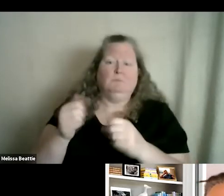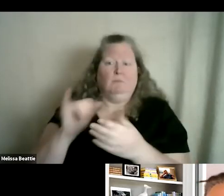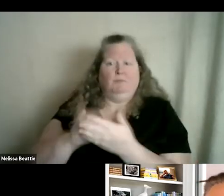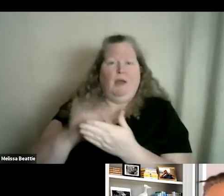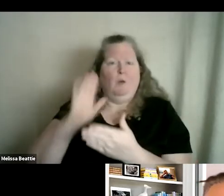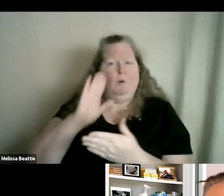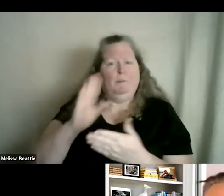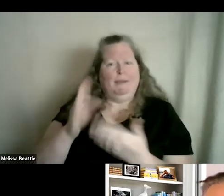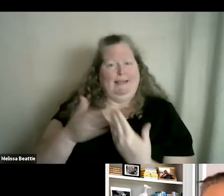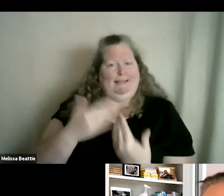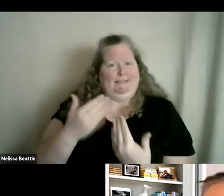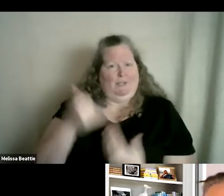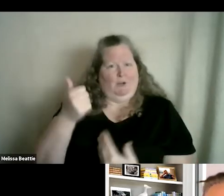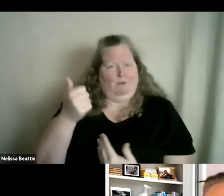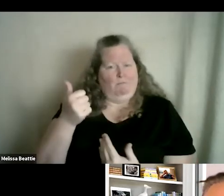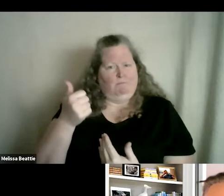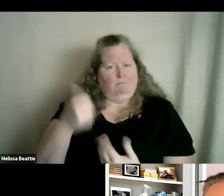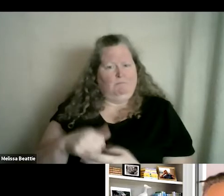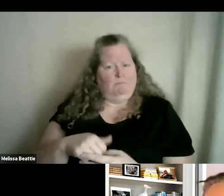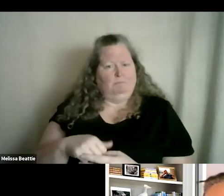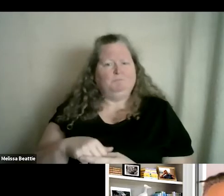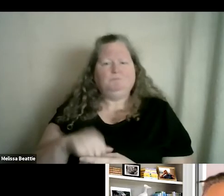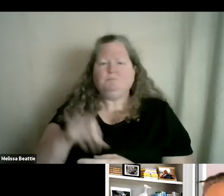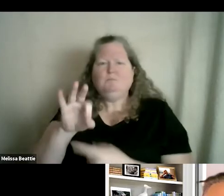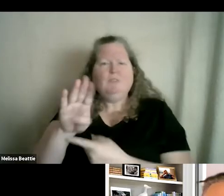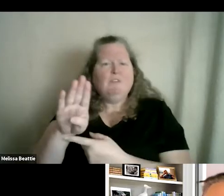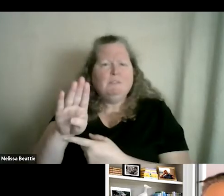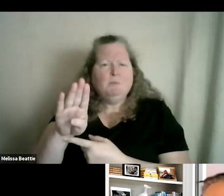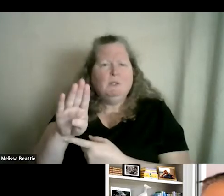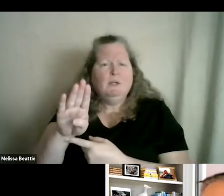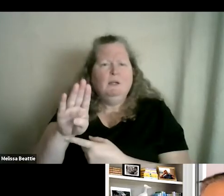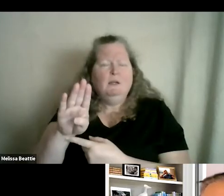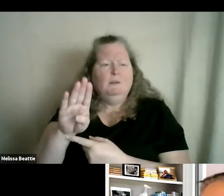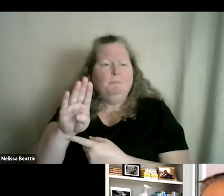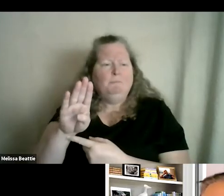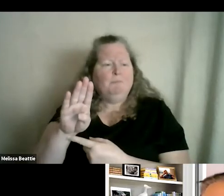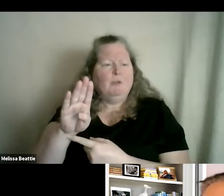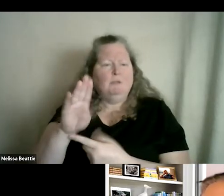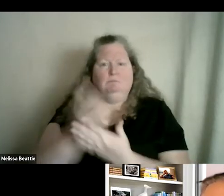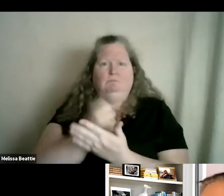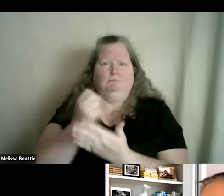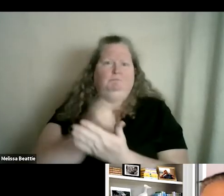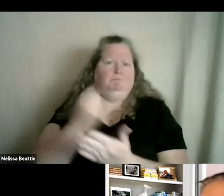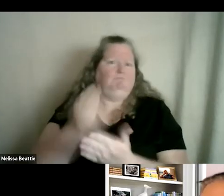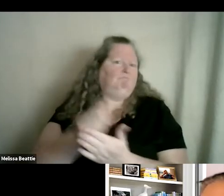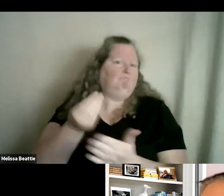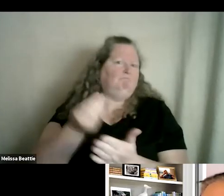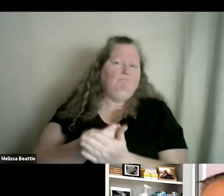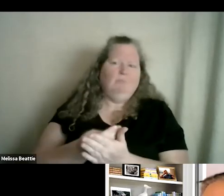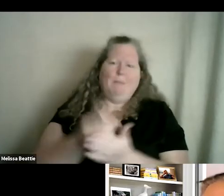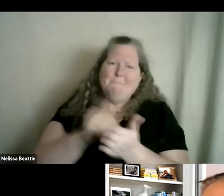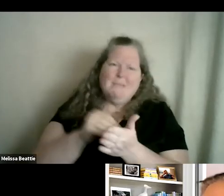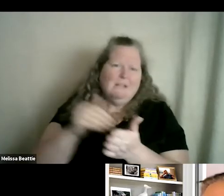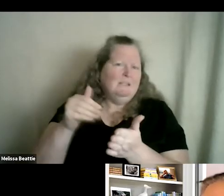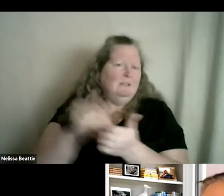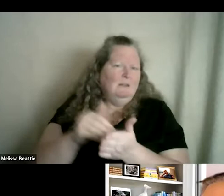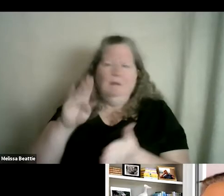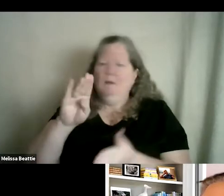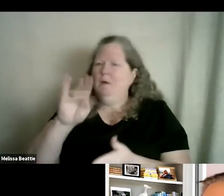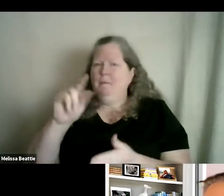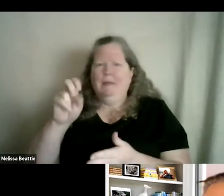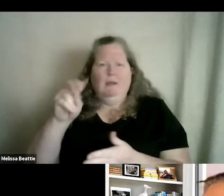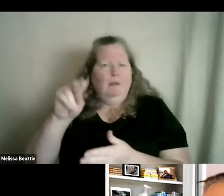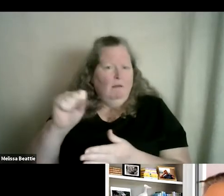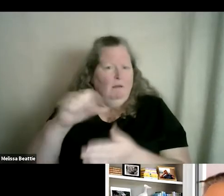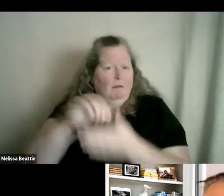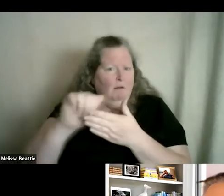recognize that, Facebook is making billions and billions and billions of dollars out of your own data that you're giving it out for free. So maybe there is